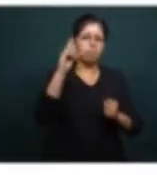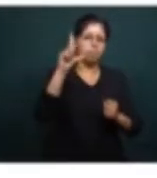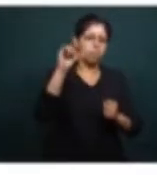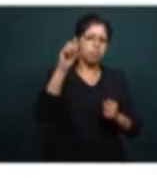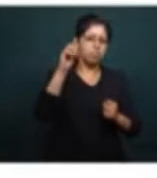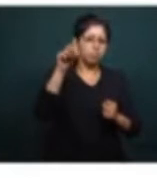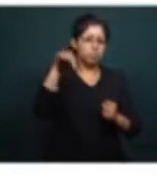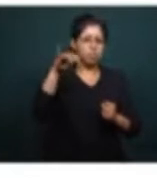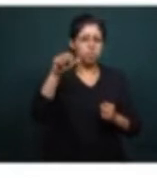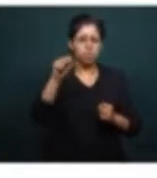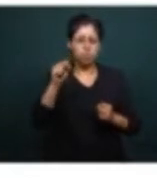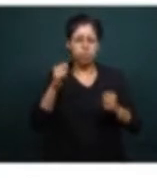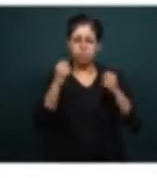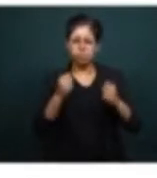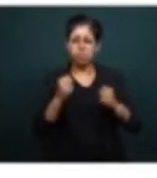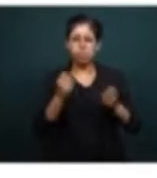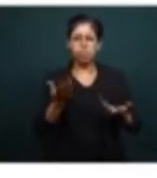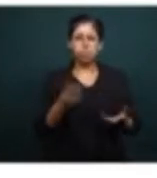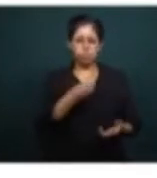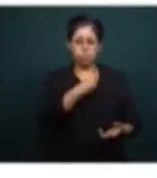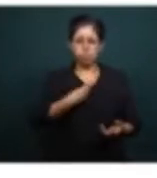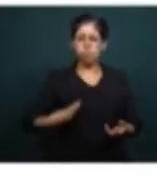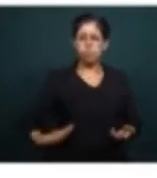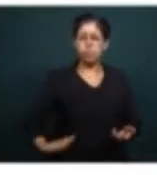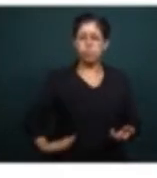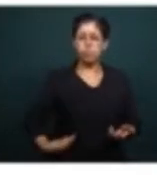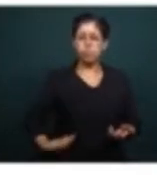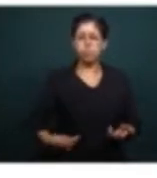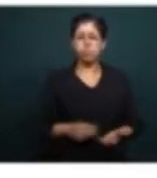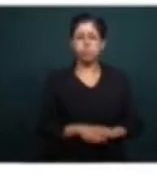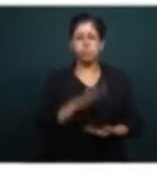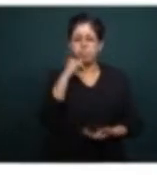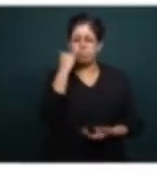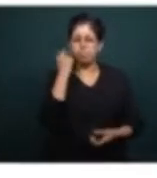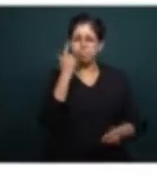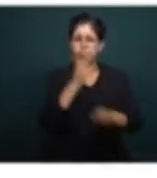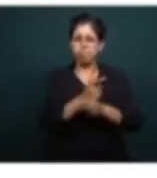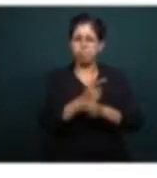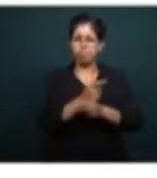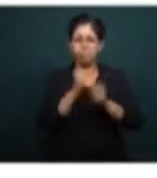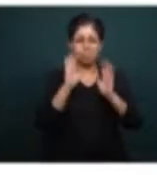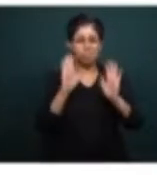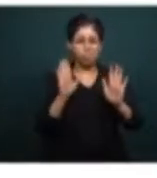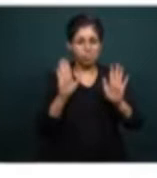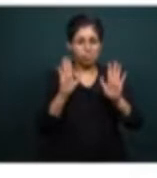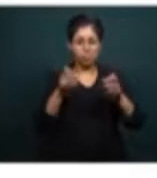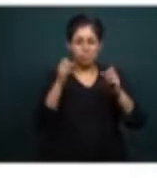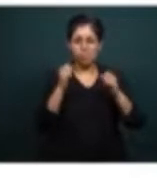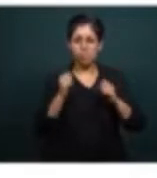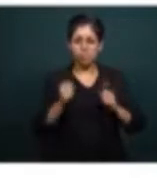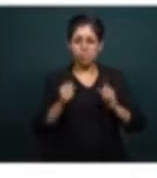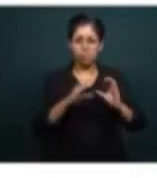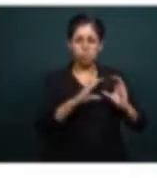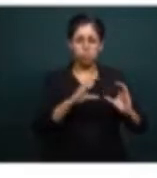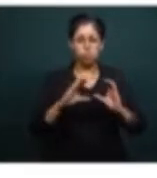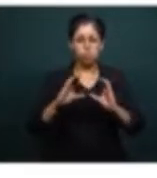recovery of public places where they have the most areas of crime.